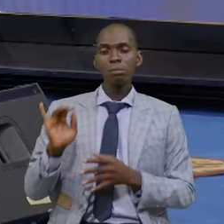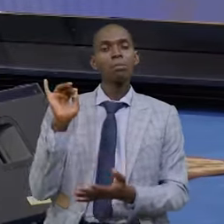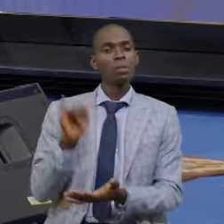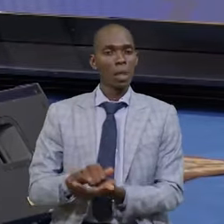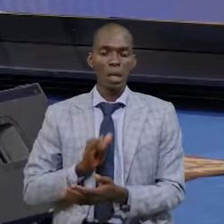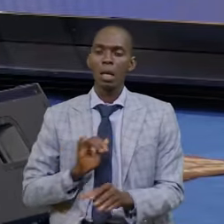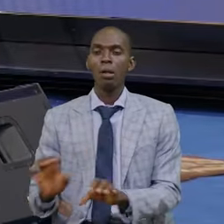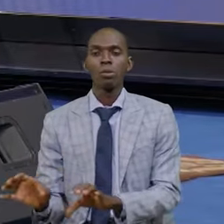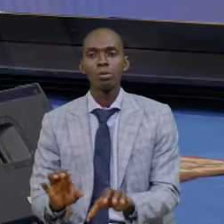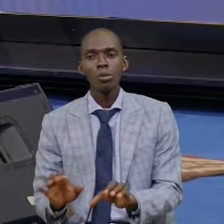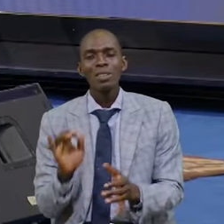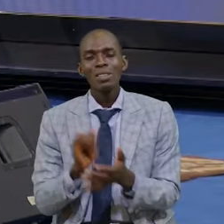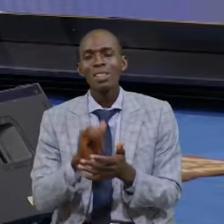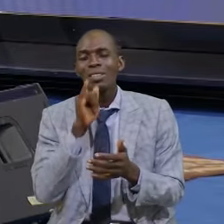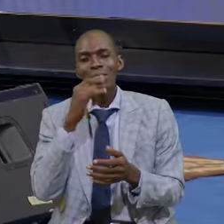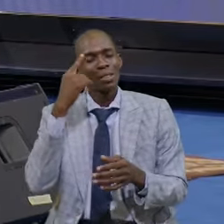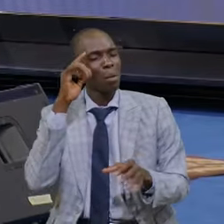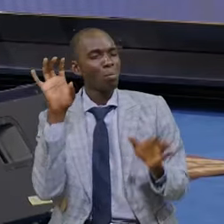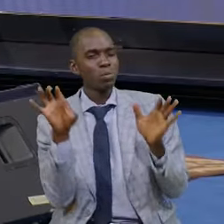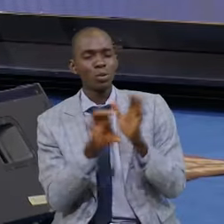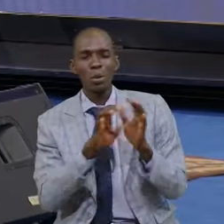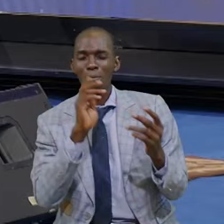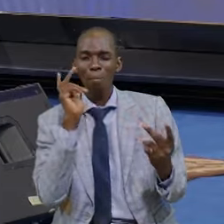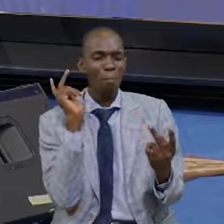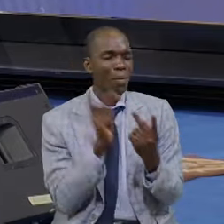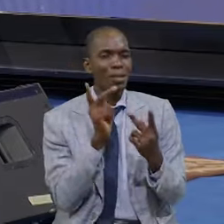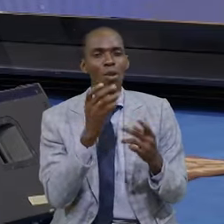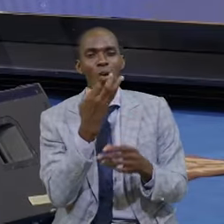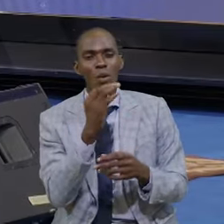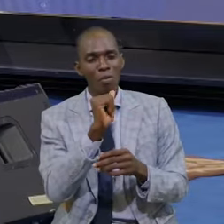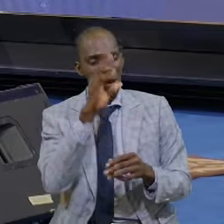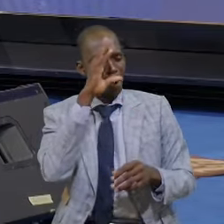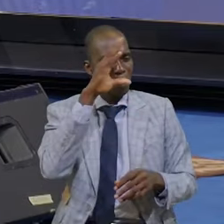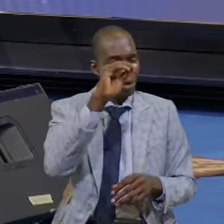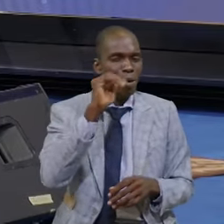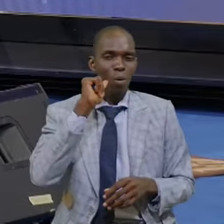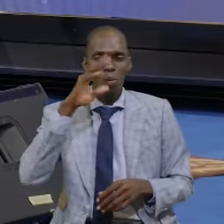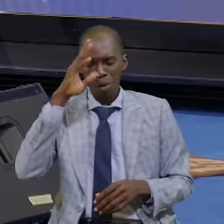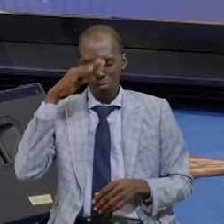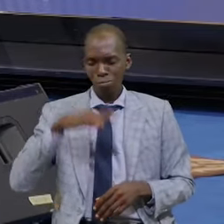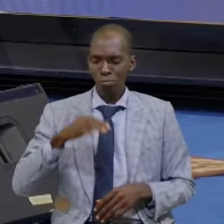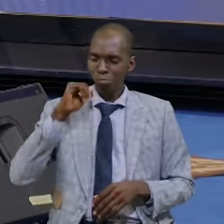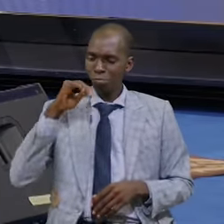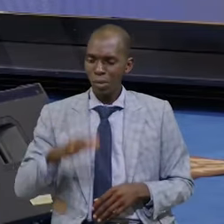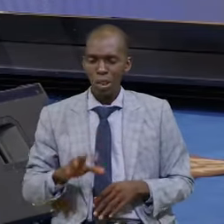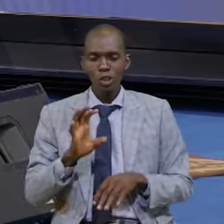picture of the man, the woman, the boy, the girl. It's a picture of the churchgoer that